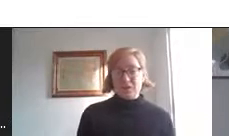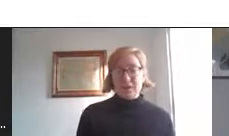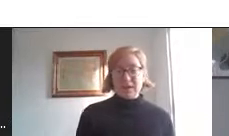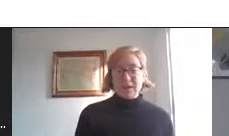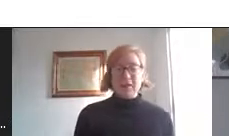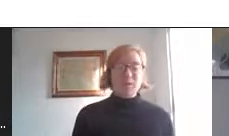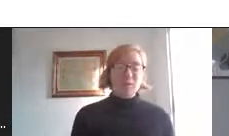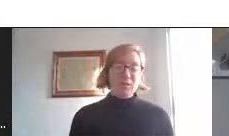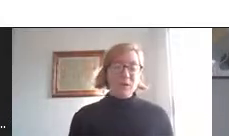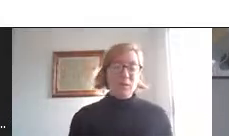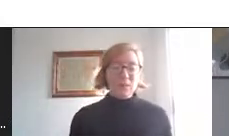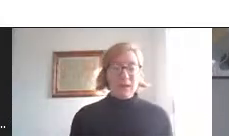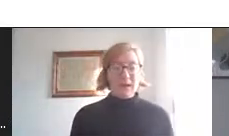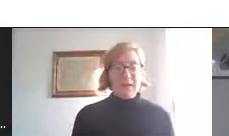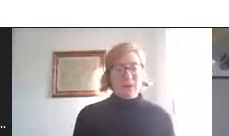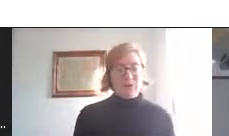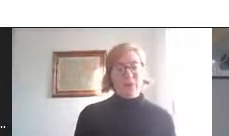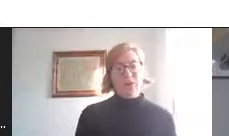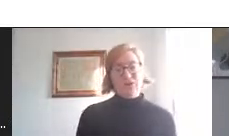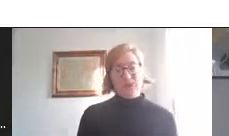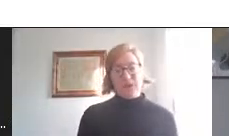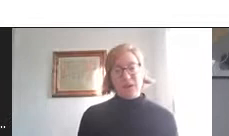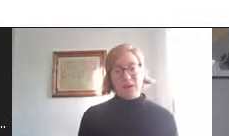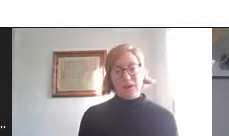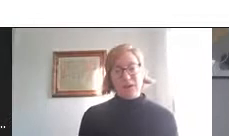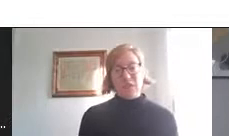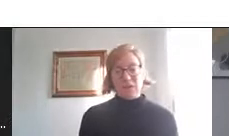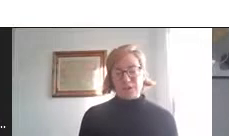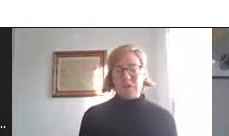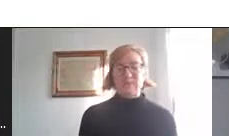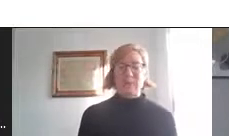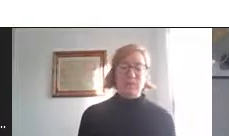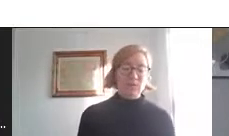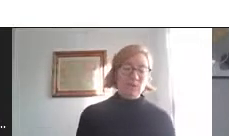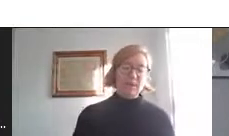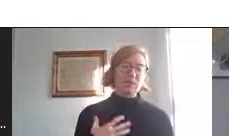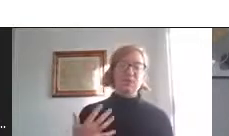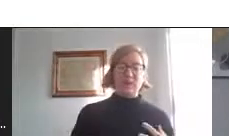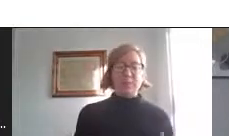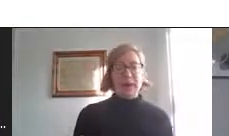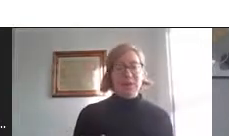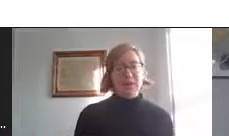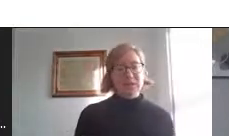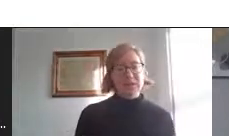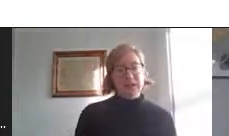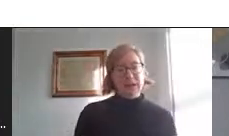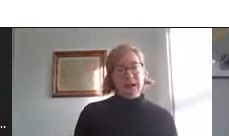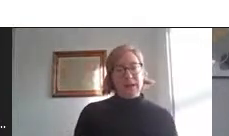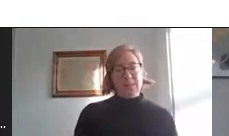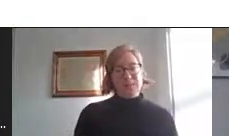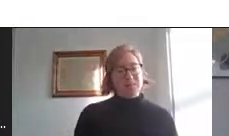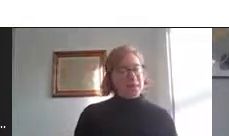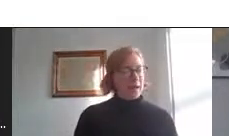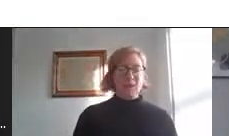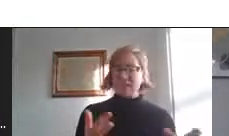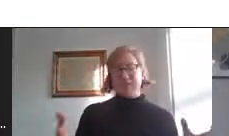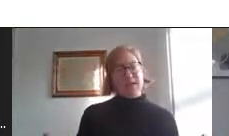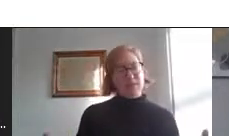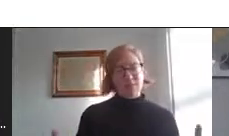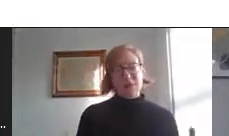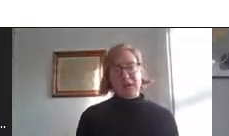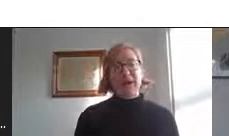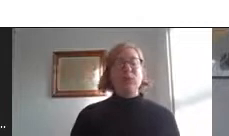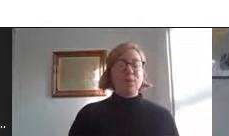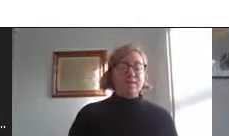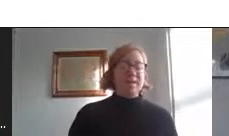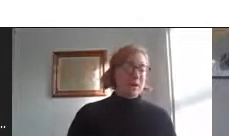do something, again in a non-verbal way, kind of encouraging kind of friendships and things where they can feel empowered.